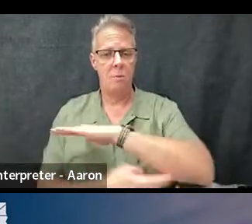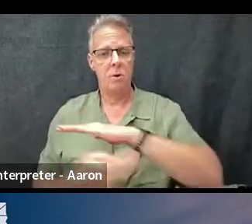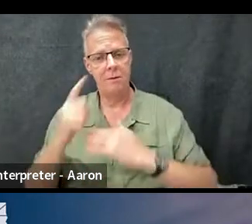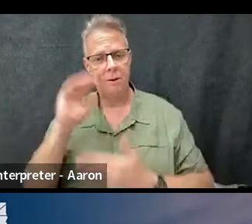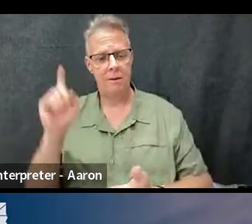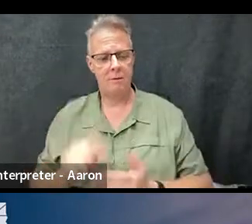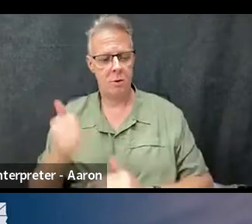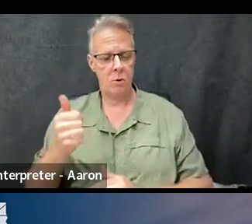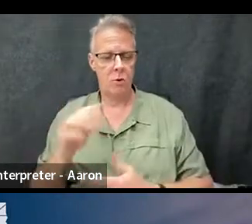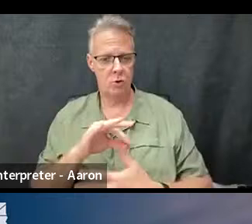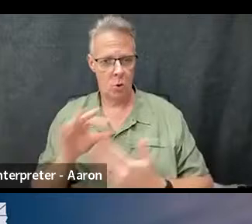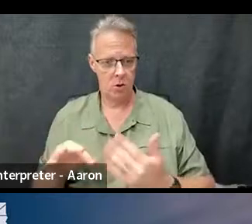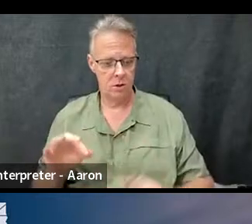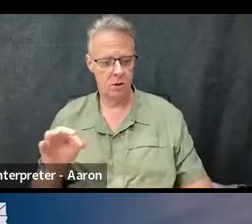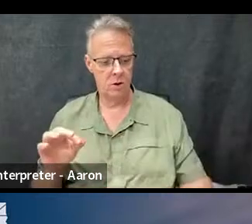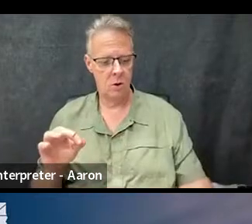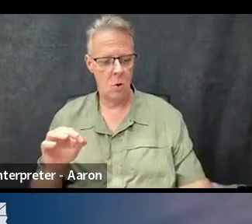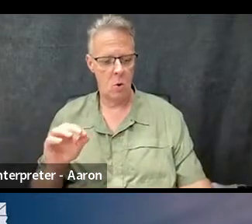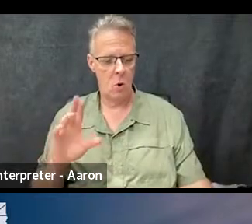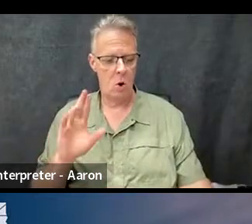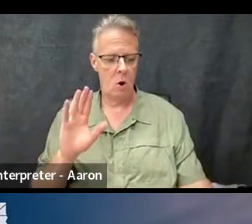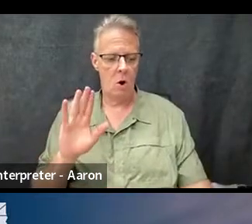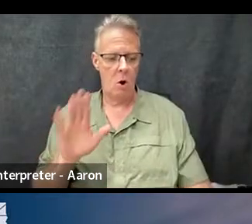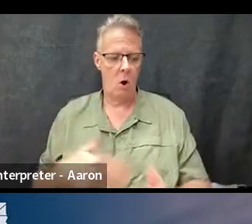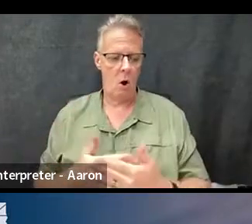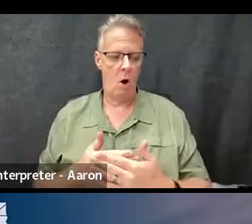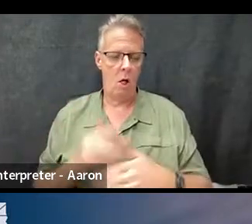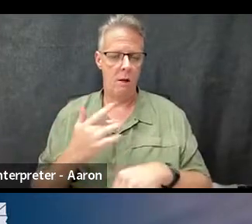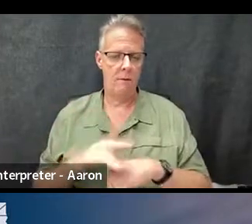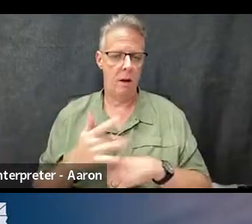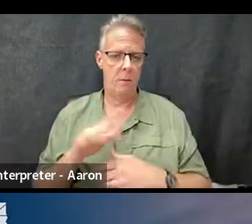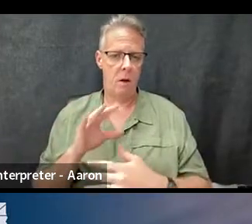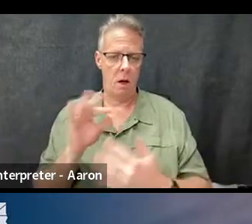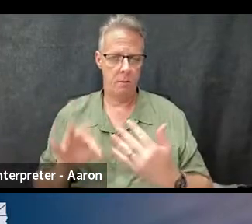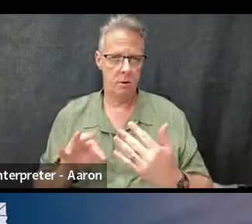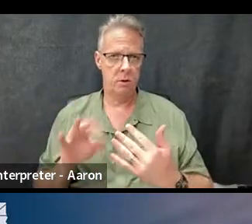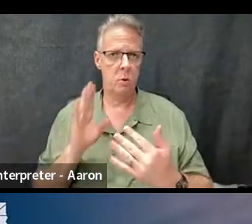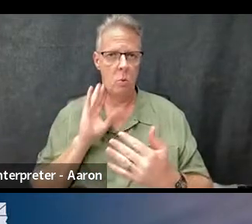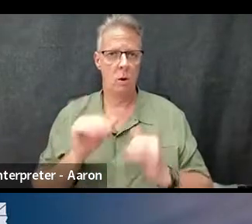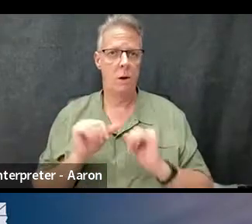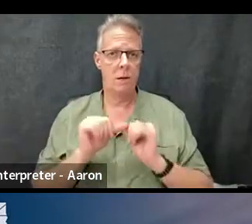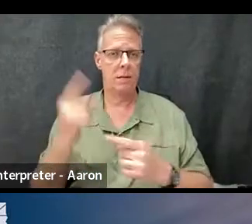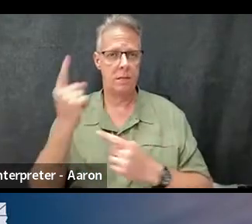choices, or will all available options continue to be considered until the record of decision?